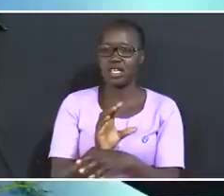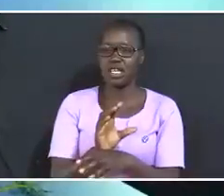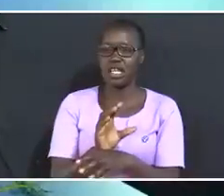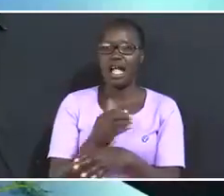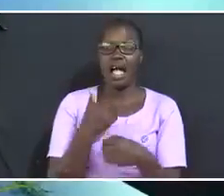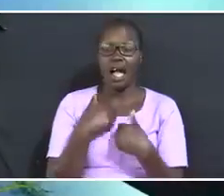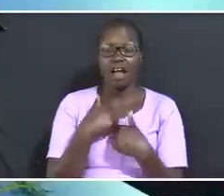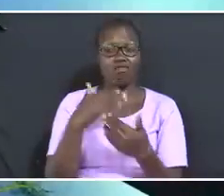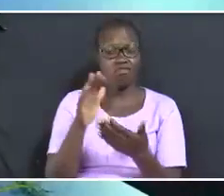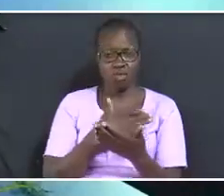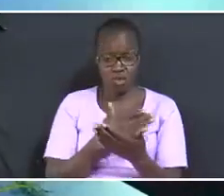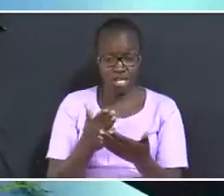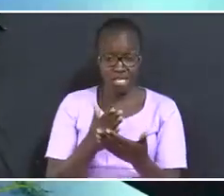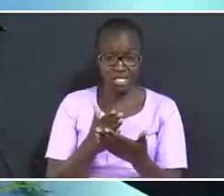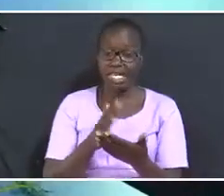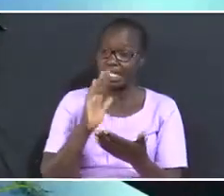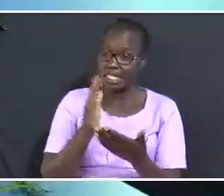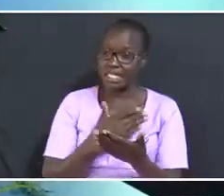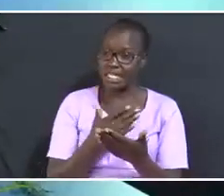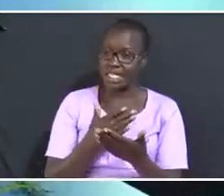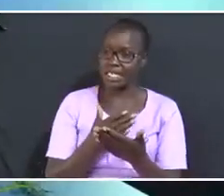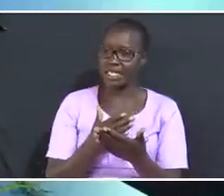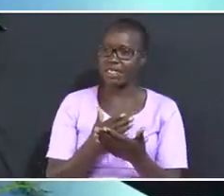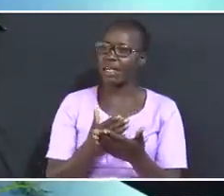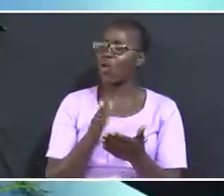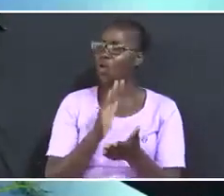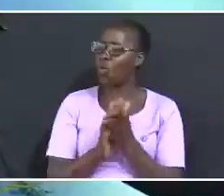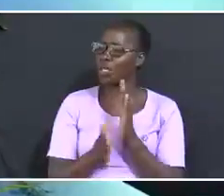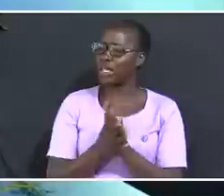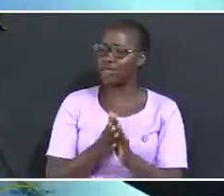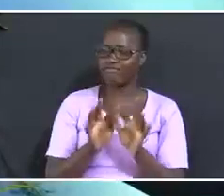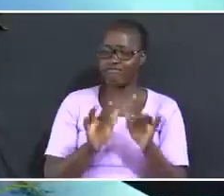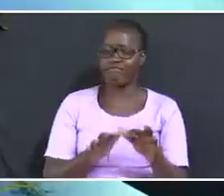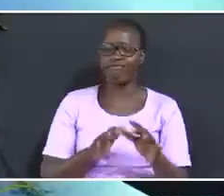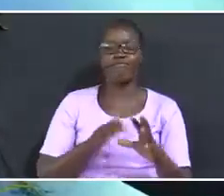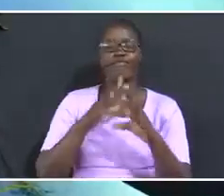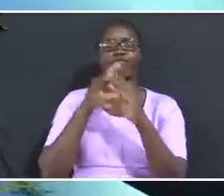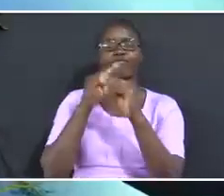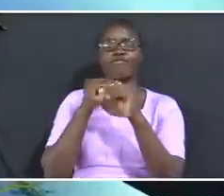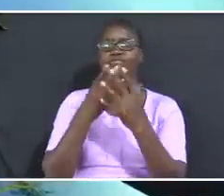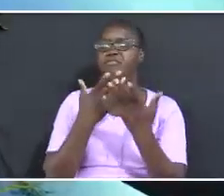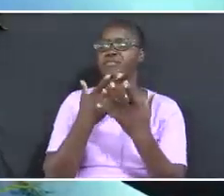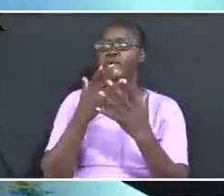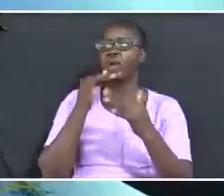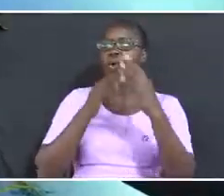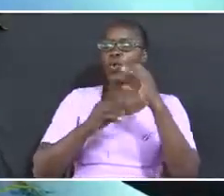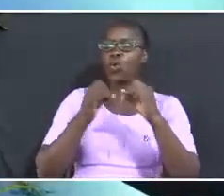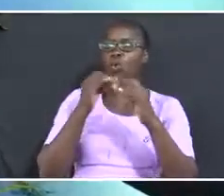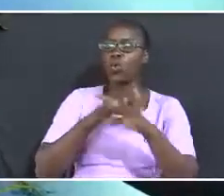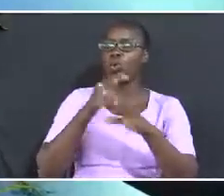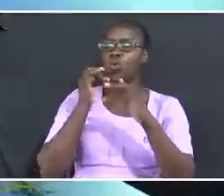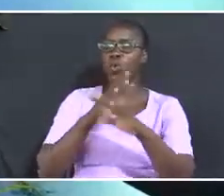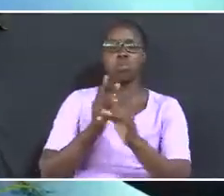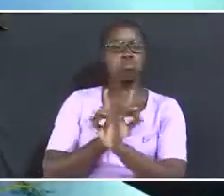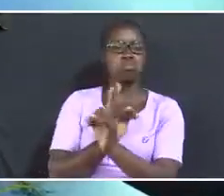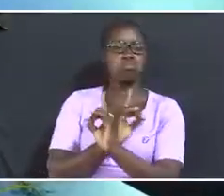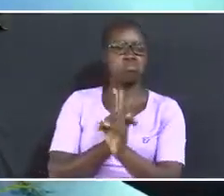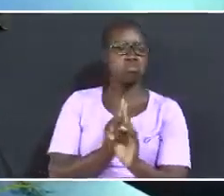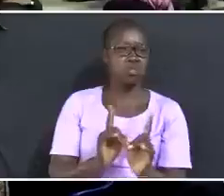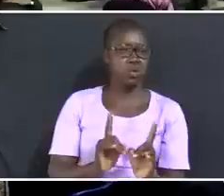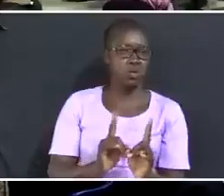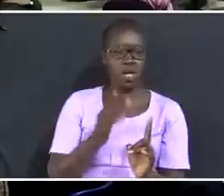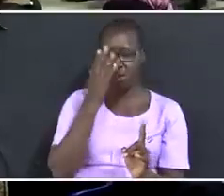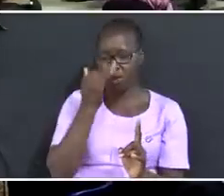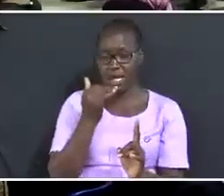have choirs which sing a cappella, which sing without instruments, because people